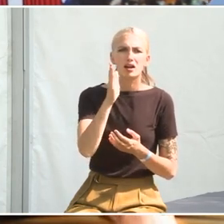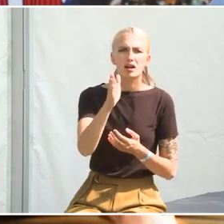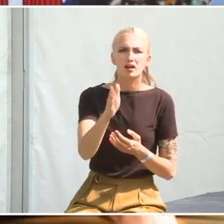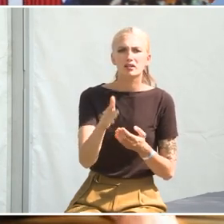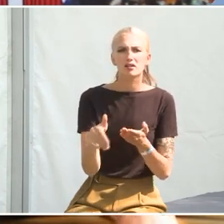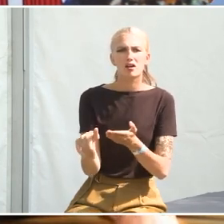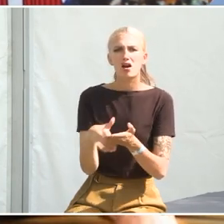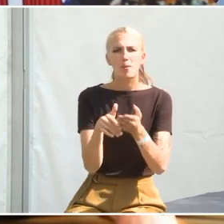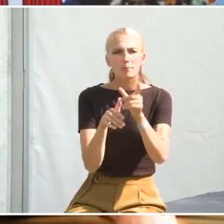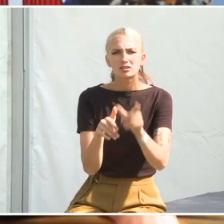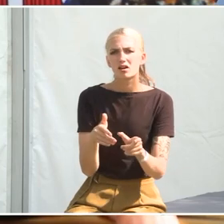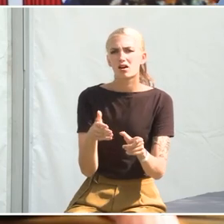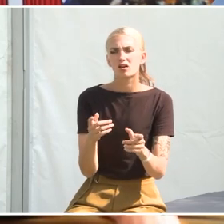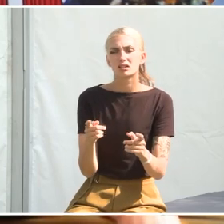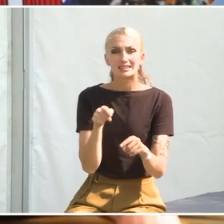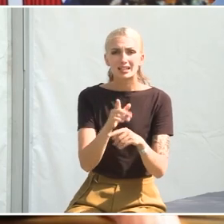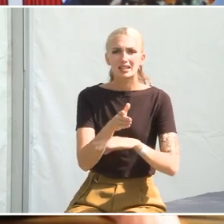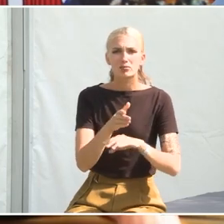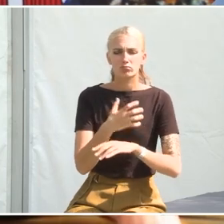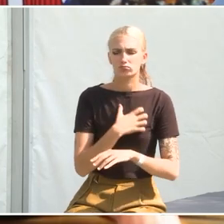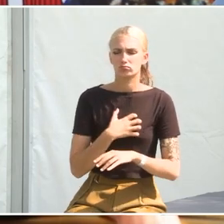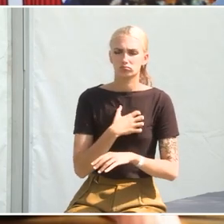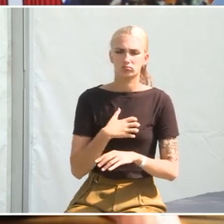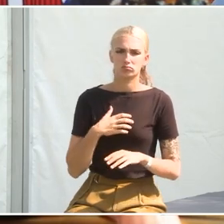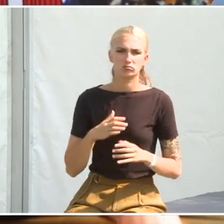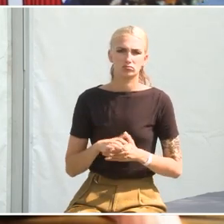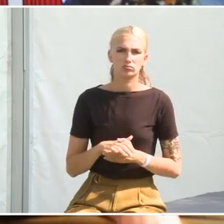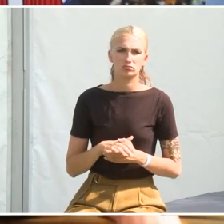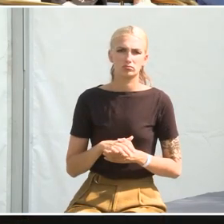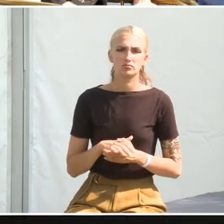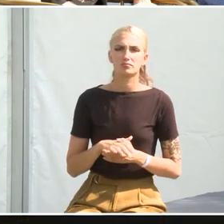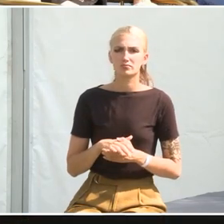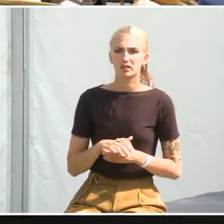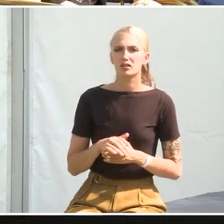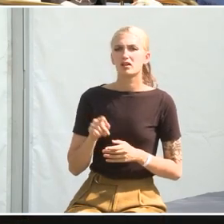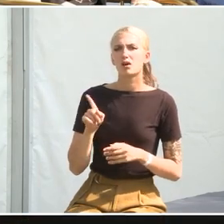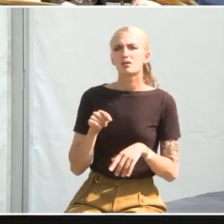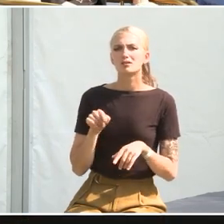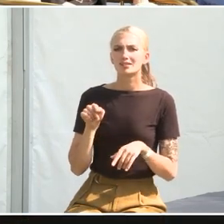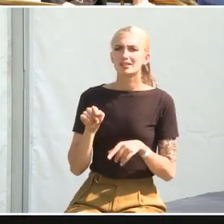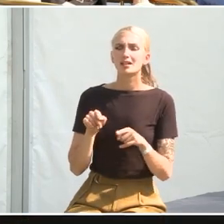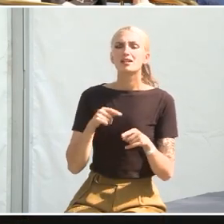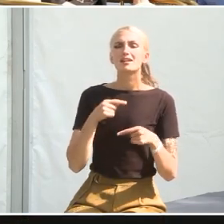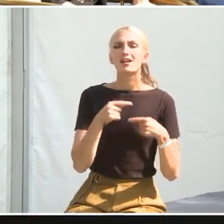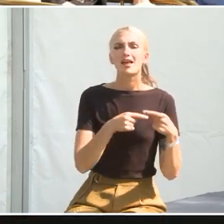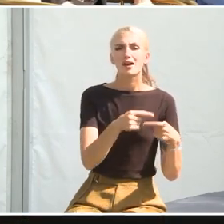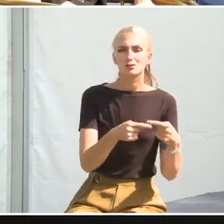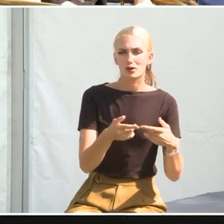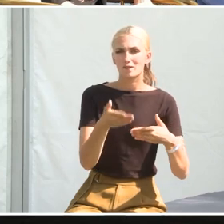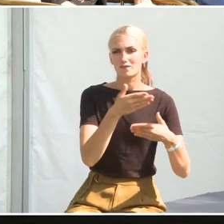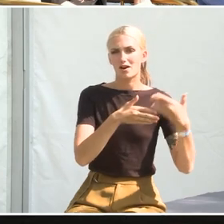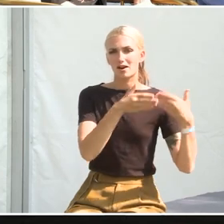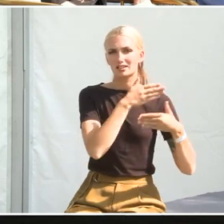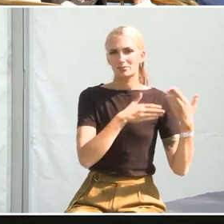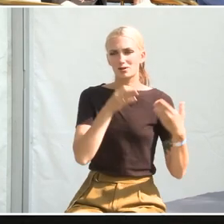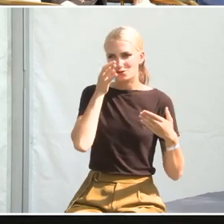advisor, etc., would be really beneficial in that sense. That's when some of you will call you snowflakes, because you know generations before you have gone through